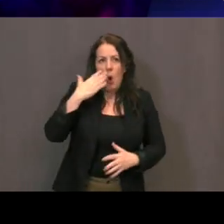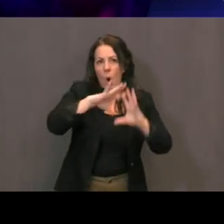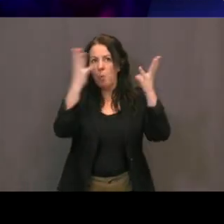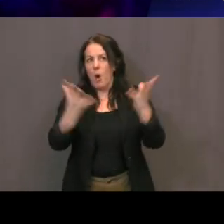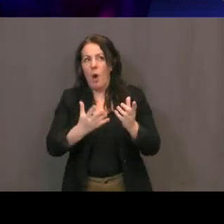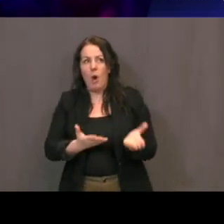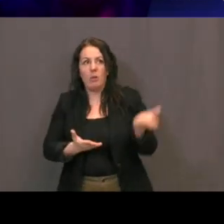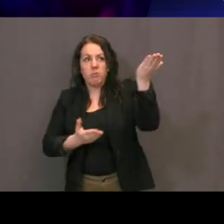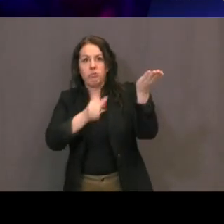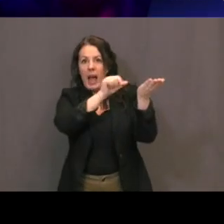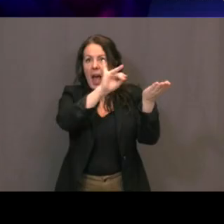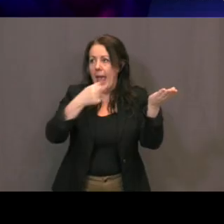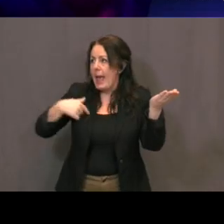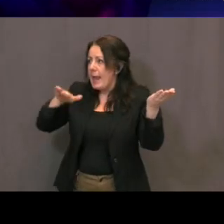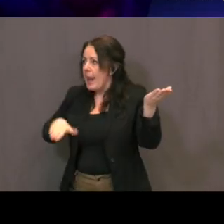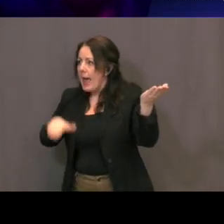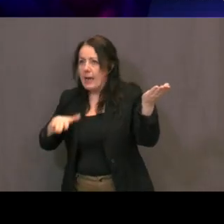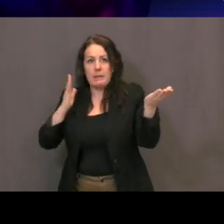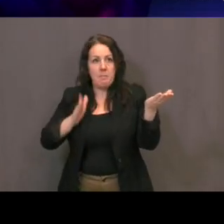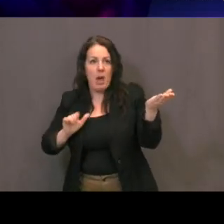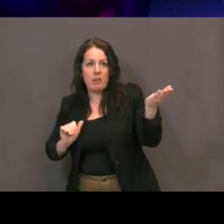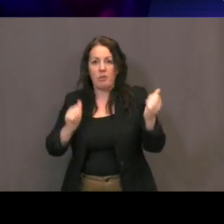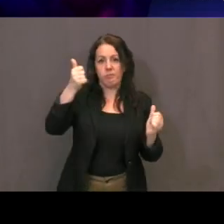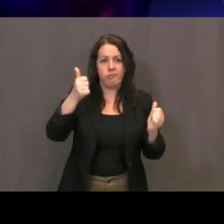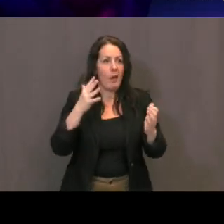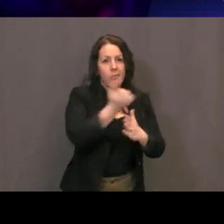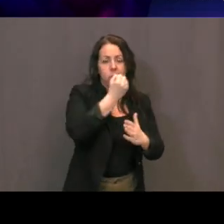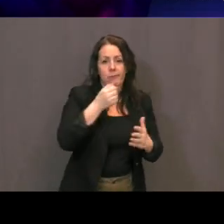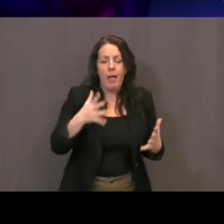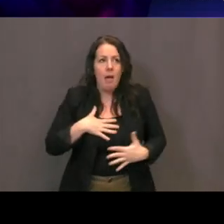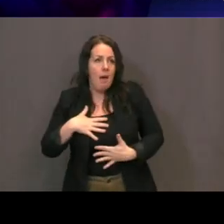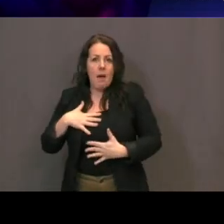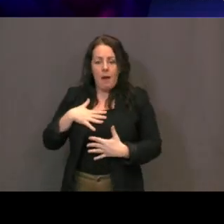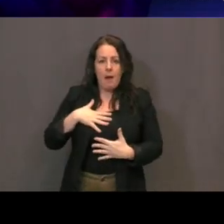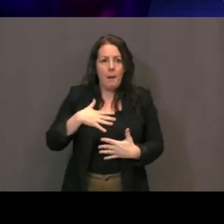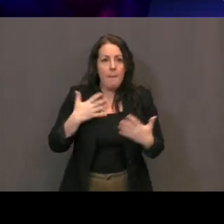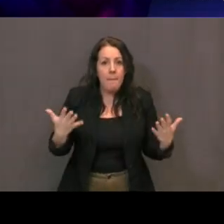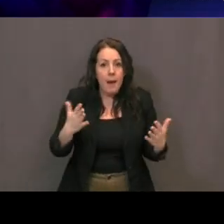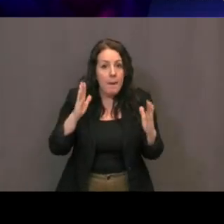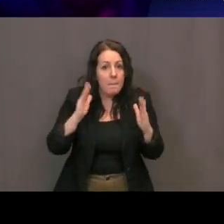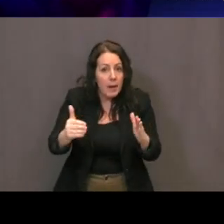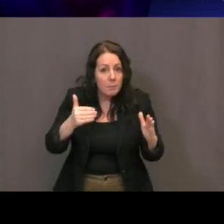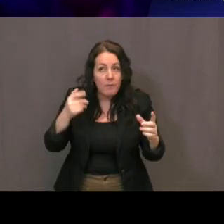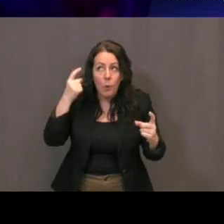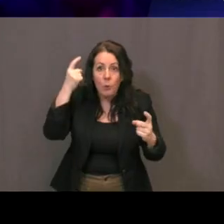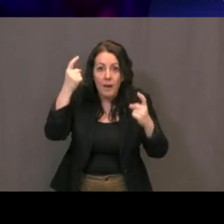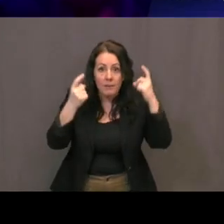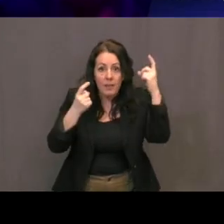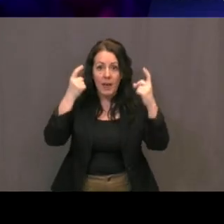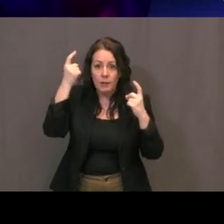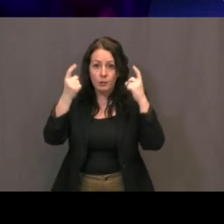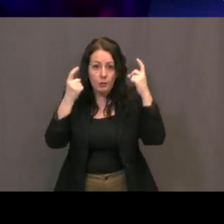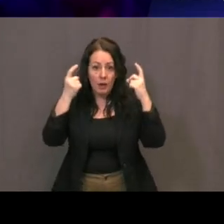doesn't really allow for human contemplation, reflection. And this could be our demise if we don't